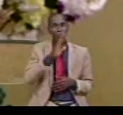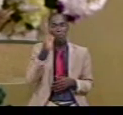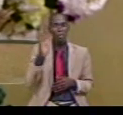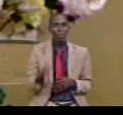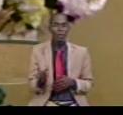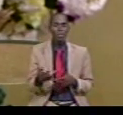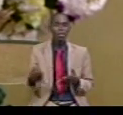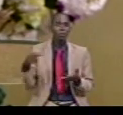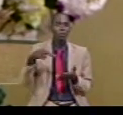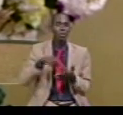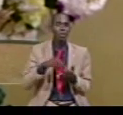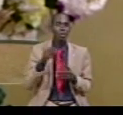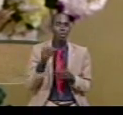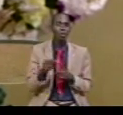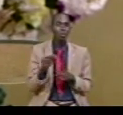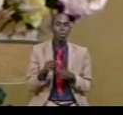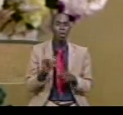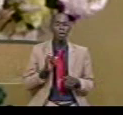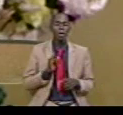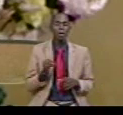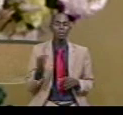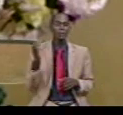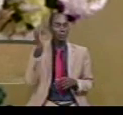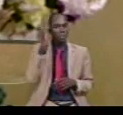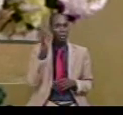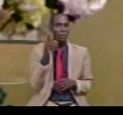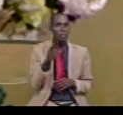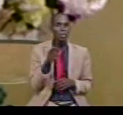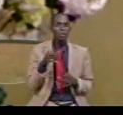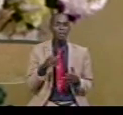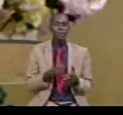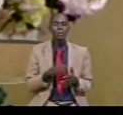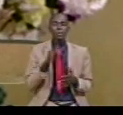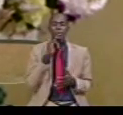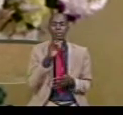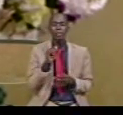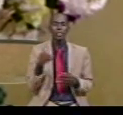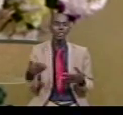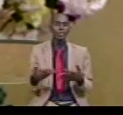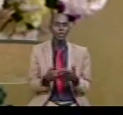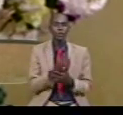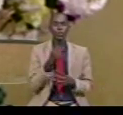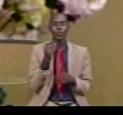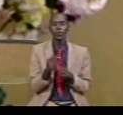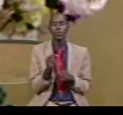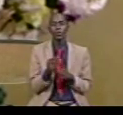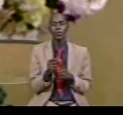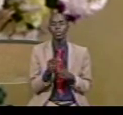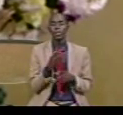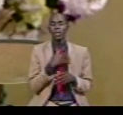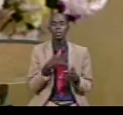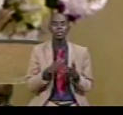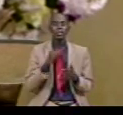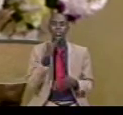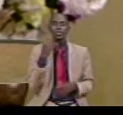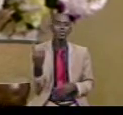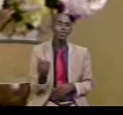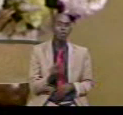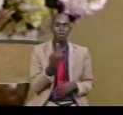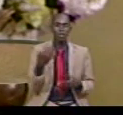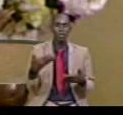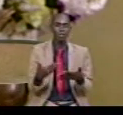sermon. Every time I've heard him, it is a new message, and it's always new and